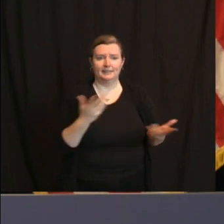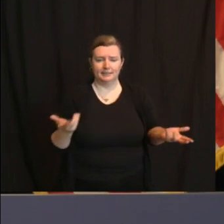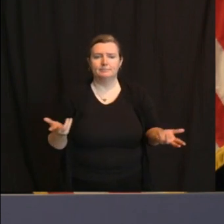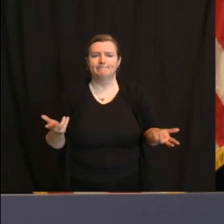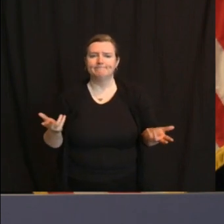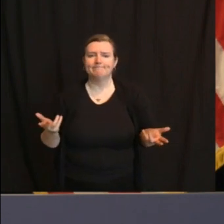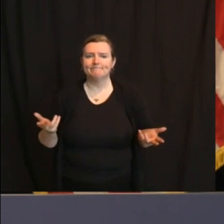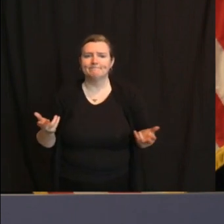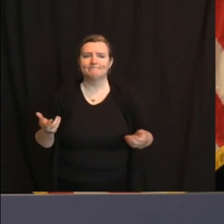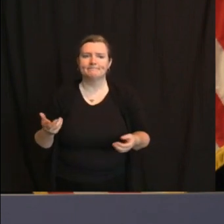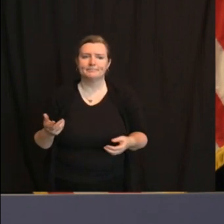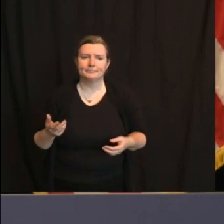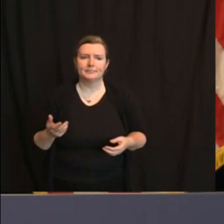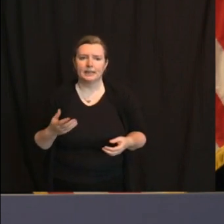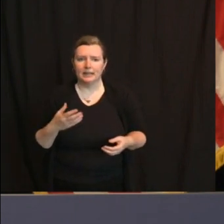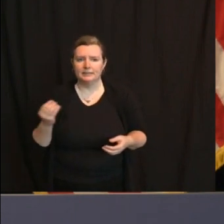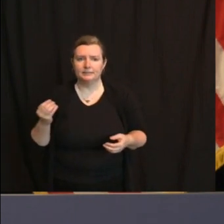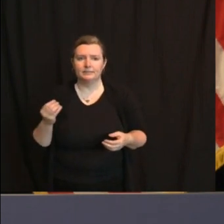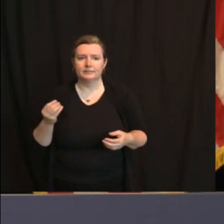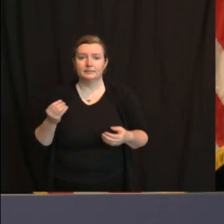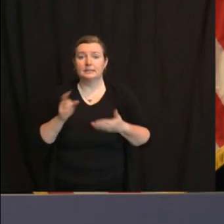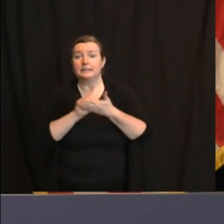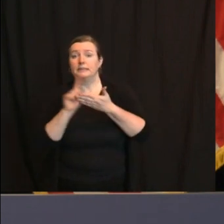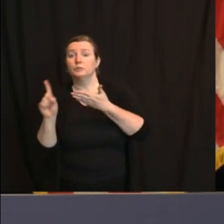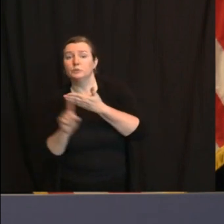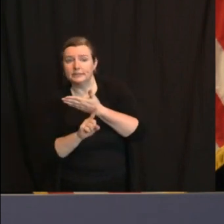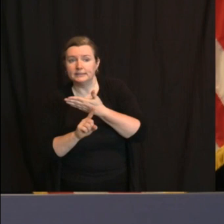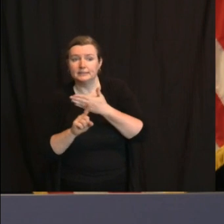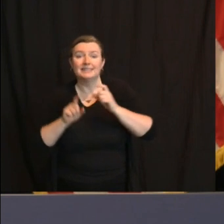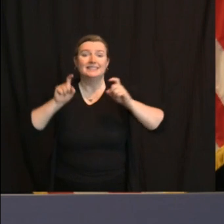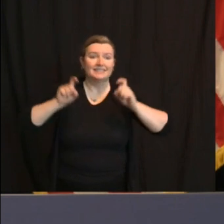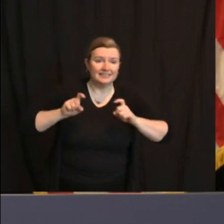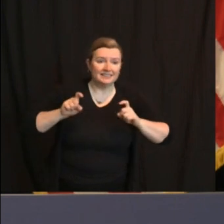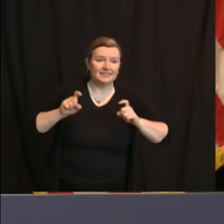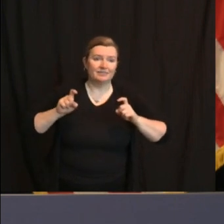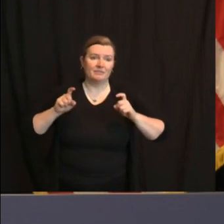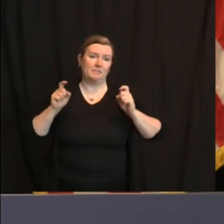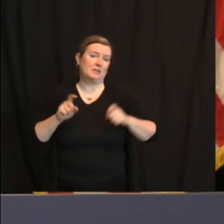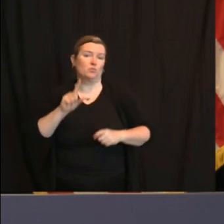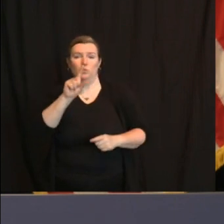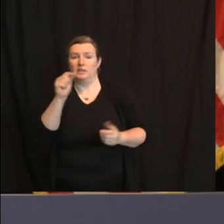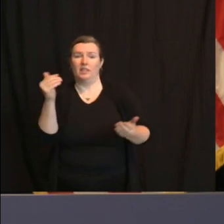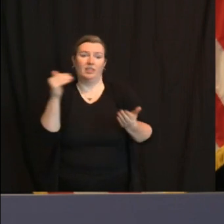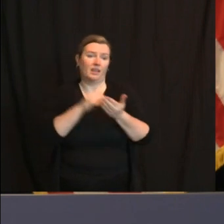test within the next couple of weeks 20,000 or more tests a day. That doesn't